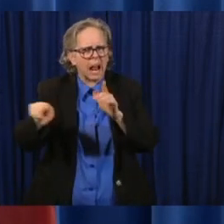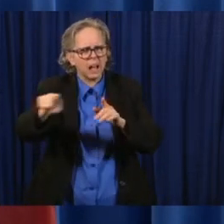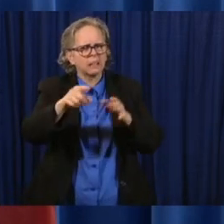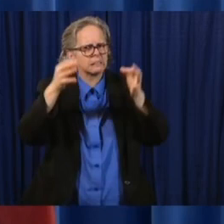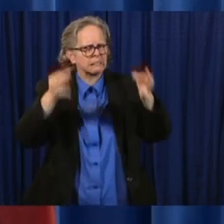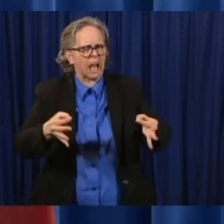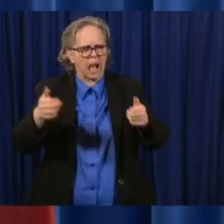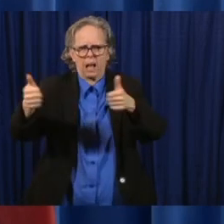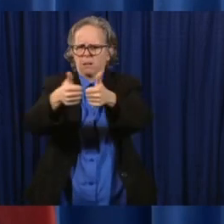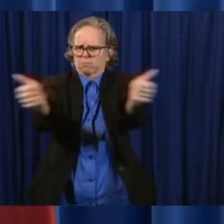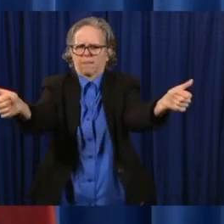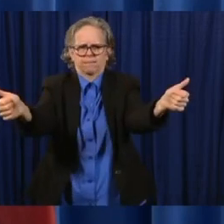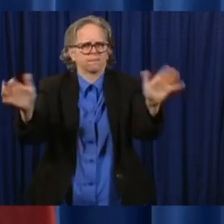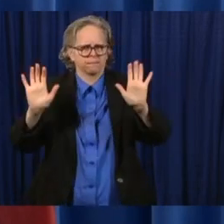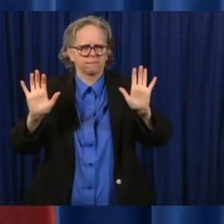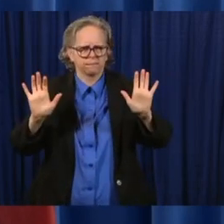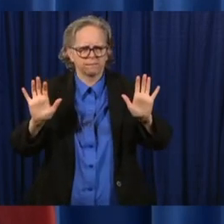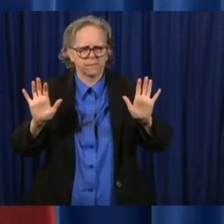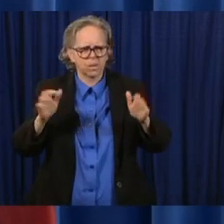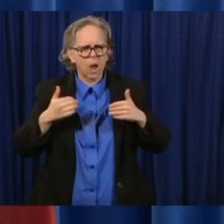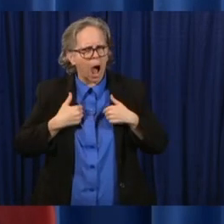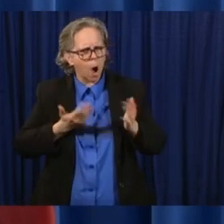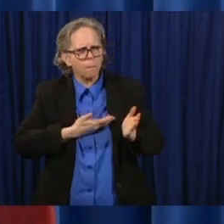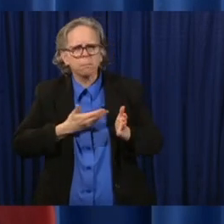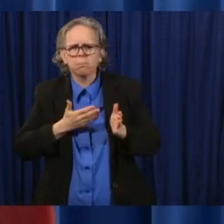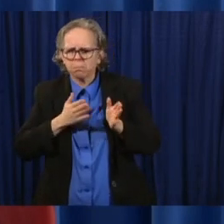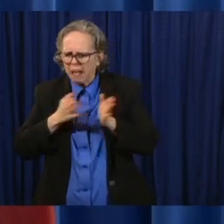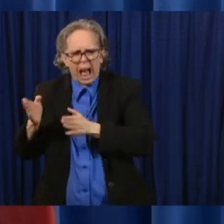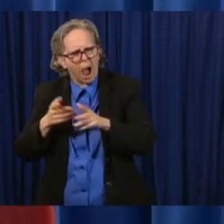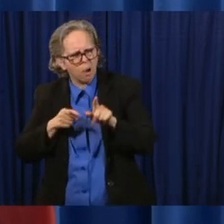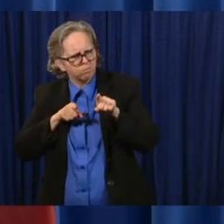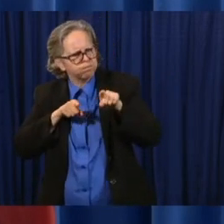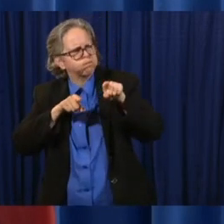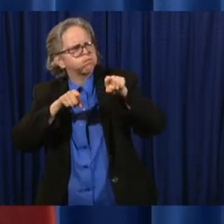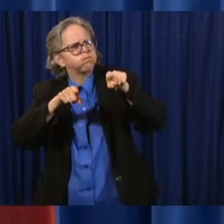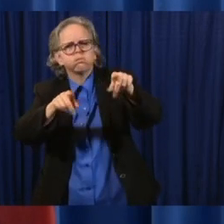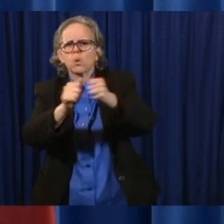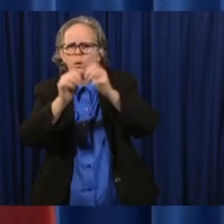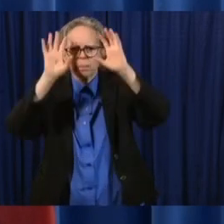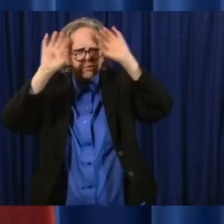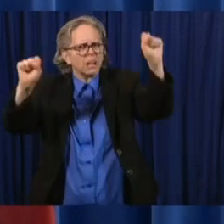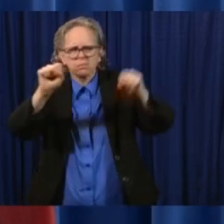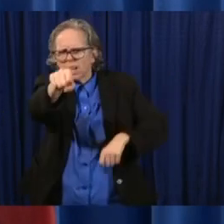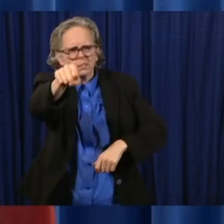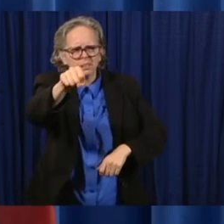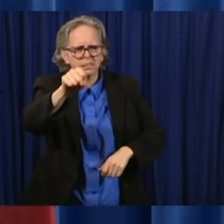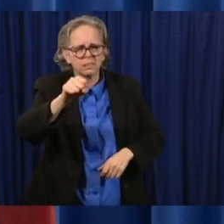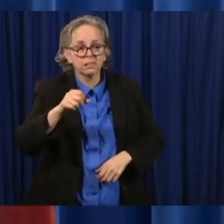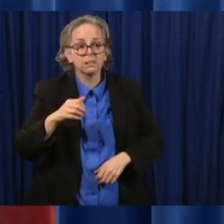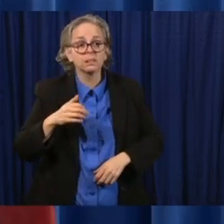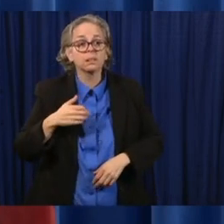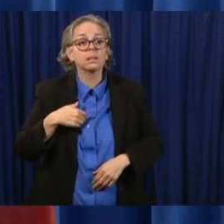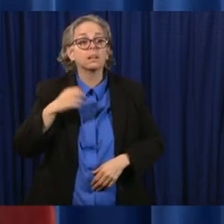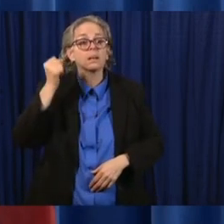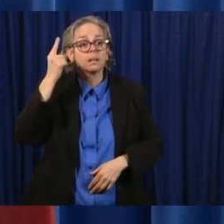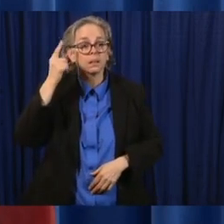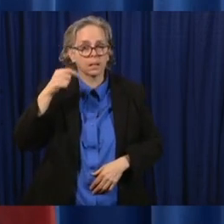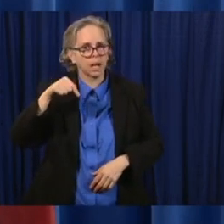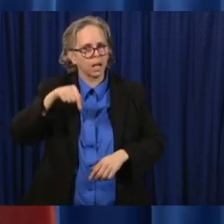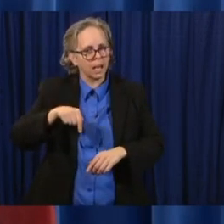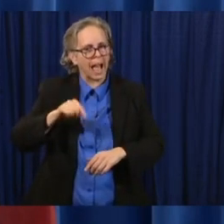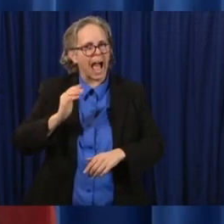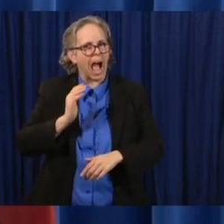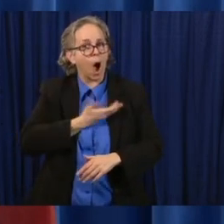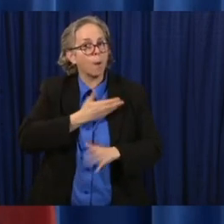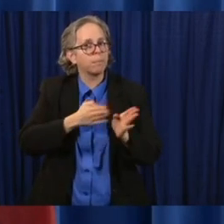president. We'll be consistent with that, but it will be an Ohio plan for Ohioans, which I think is what Ohioans